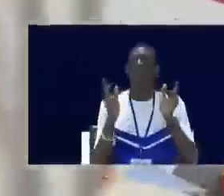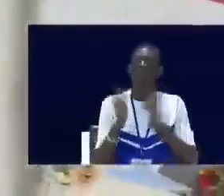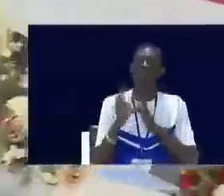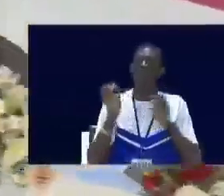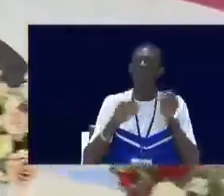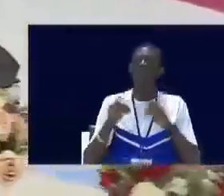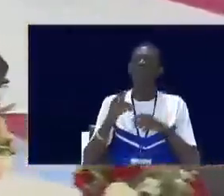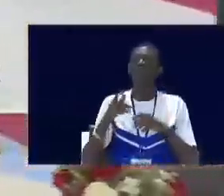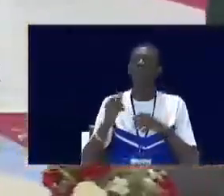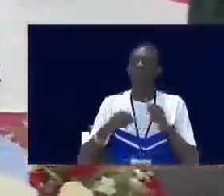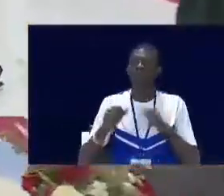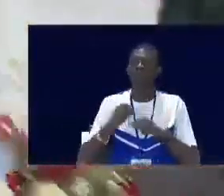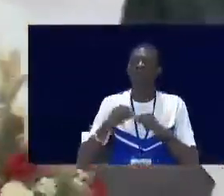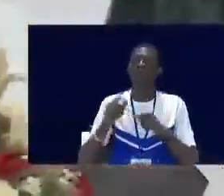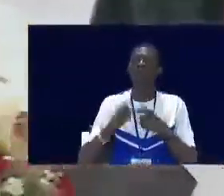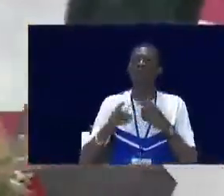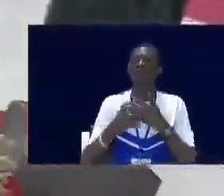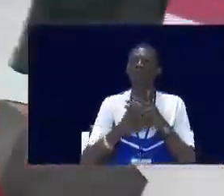Jesus, break the